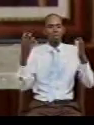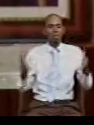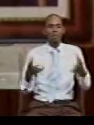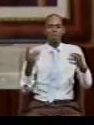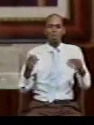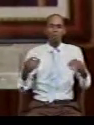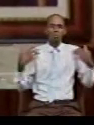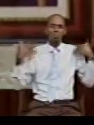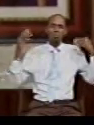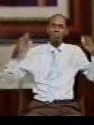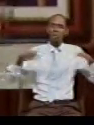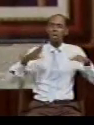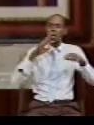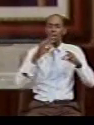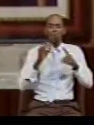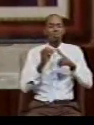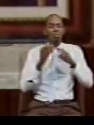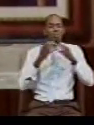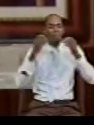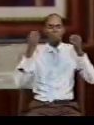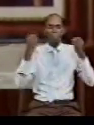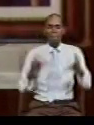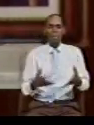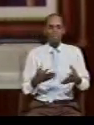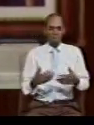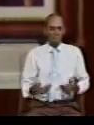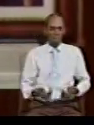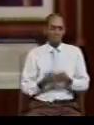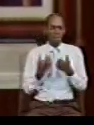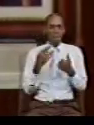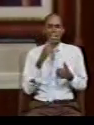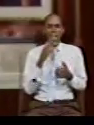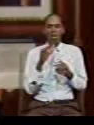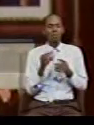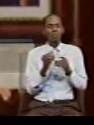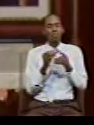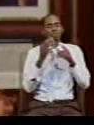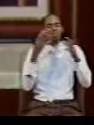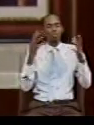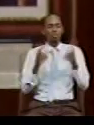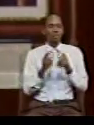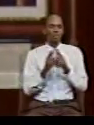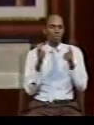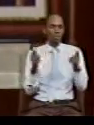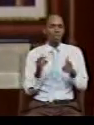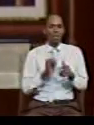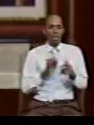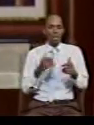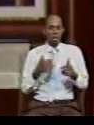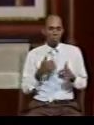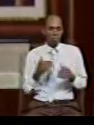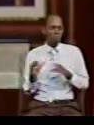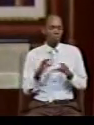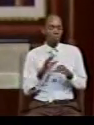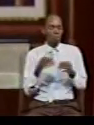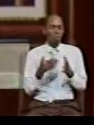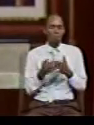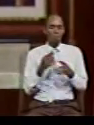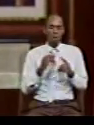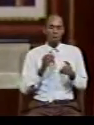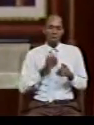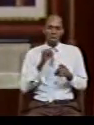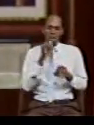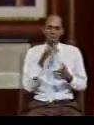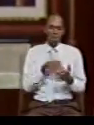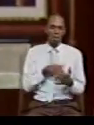many, the challenges are too great. I'm in the Lord, but I'm weak. Not at all. When you